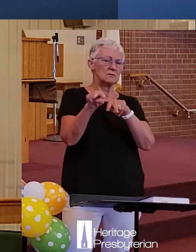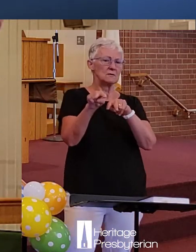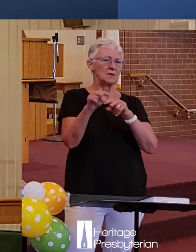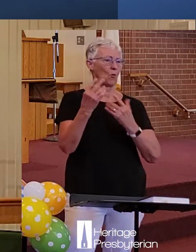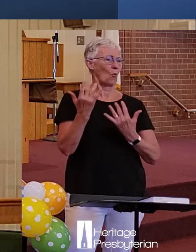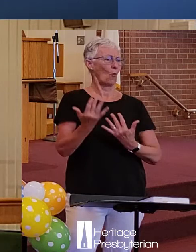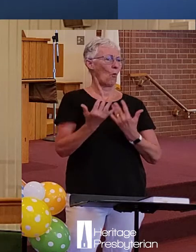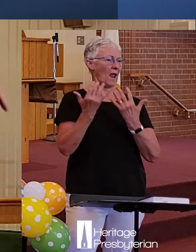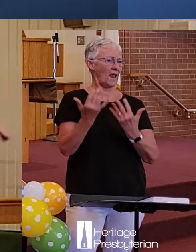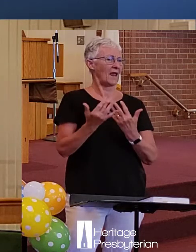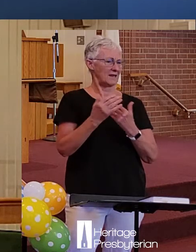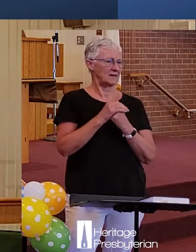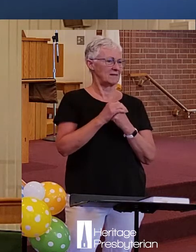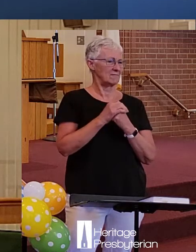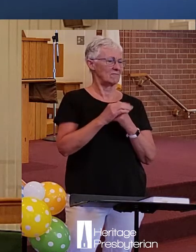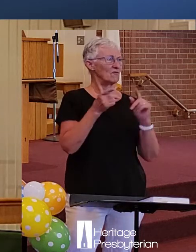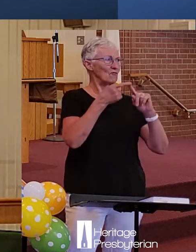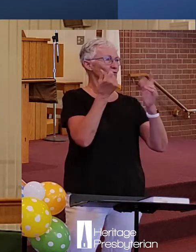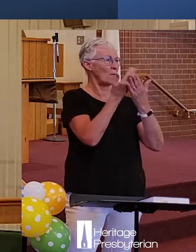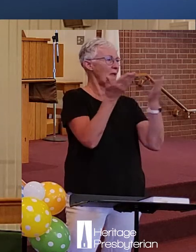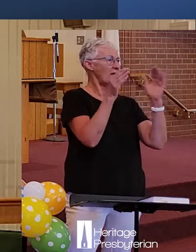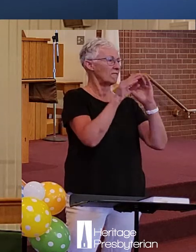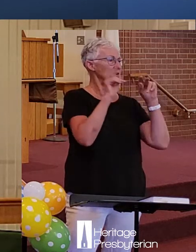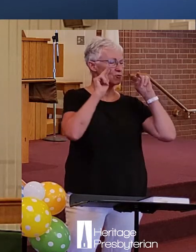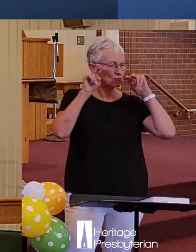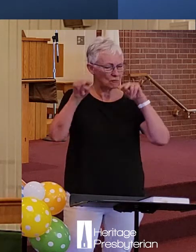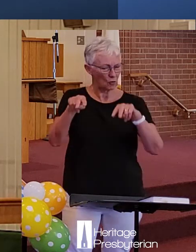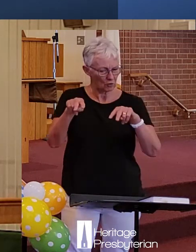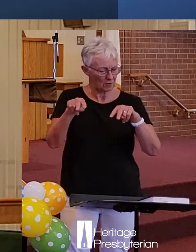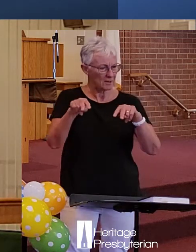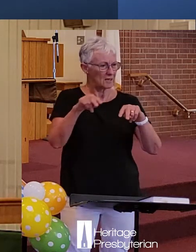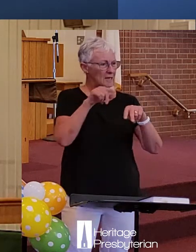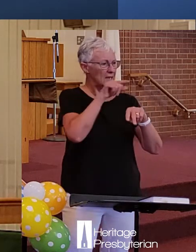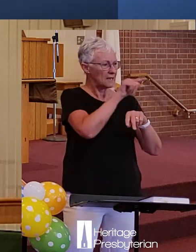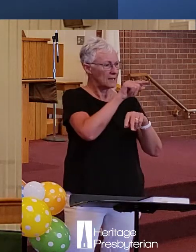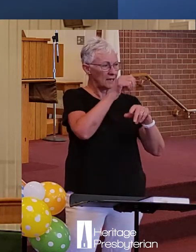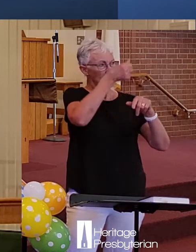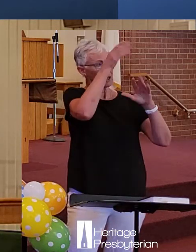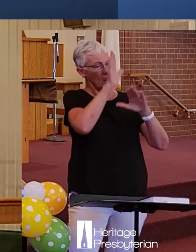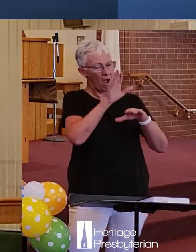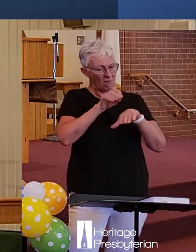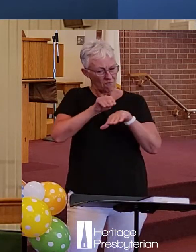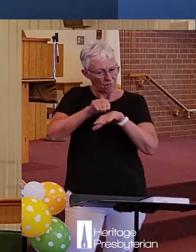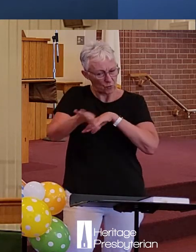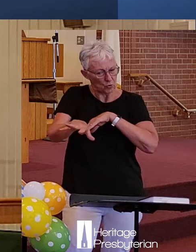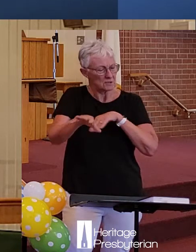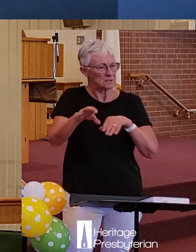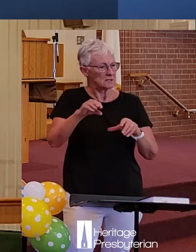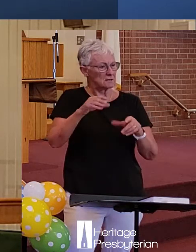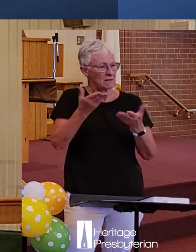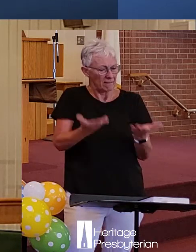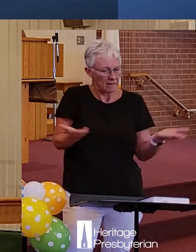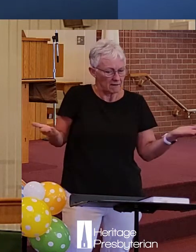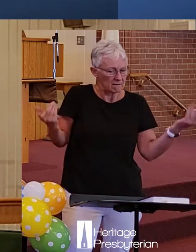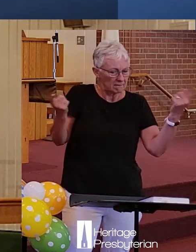us, acting and moving in our lives, and we don't always notice